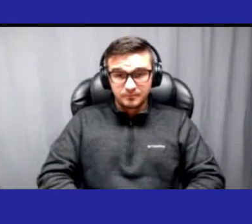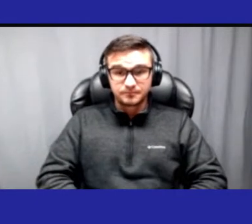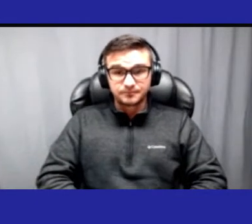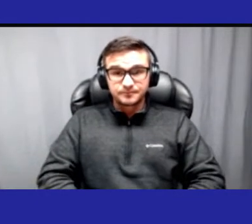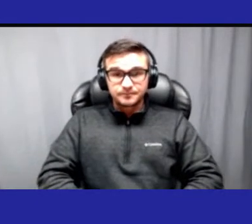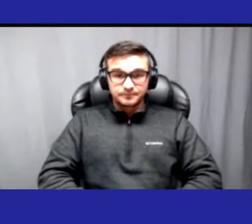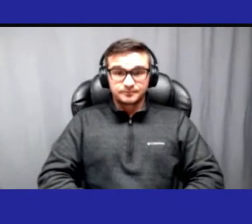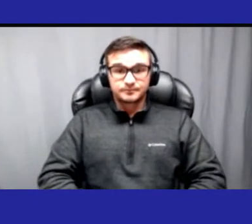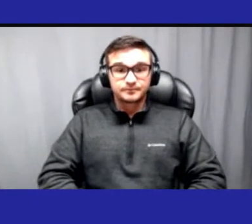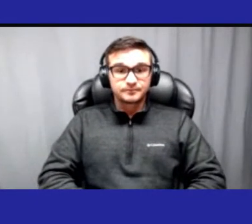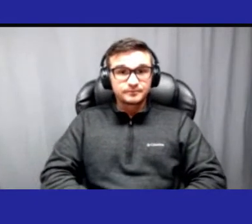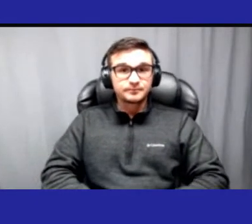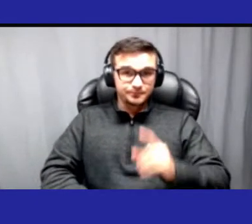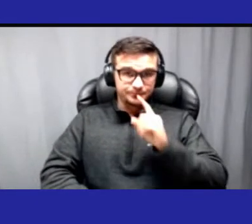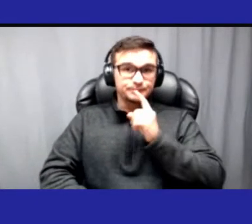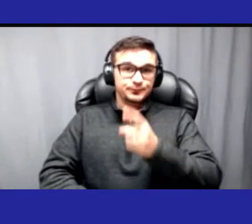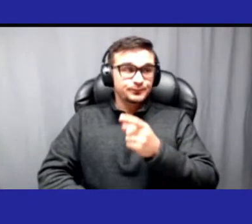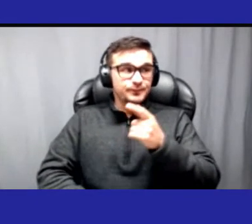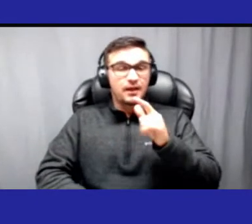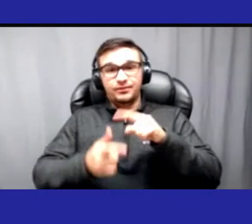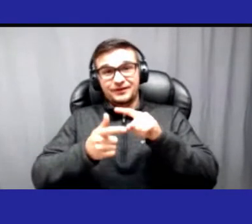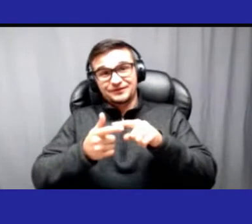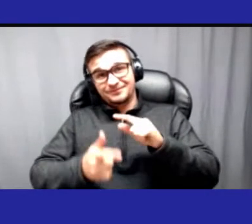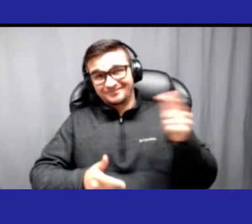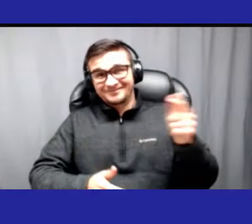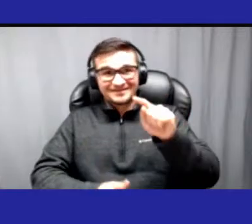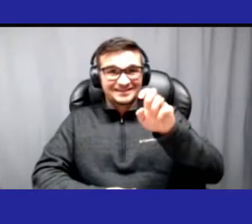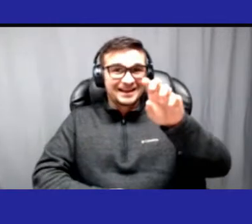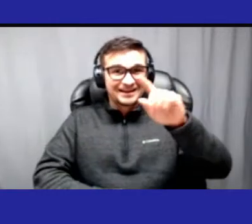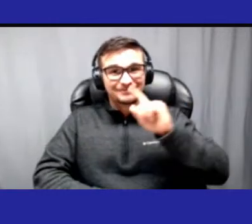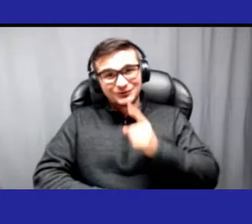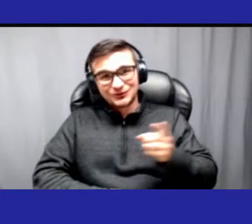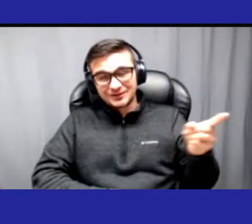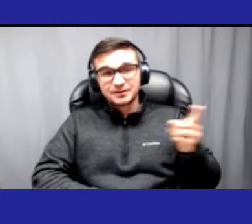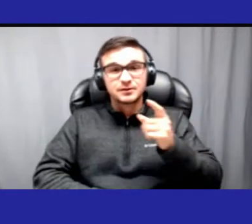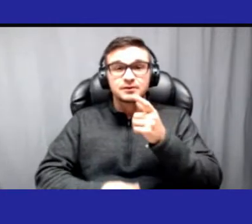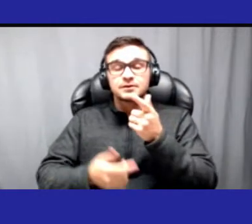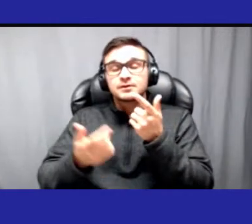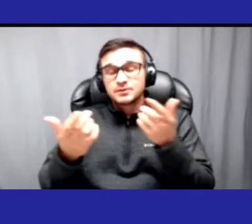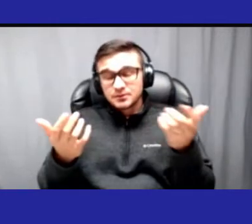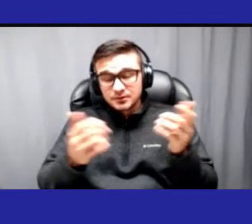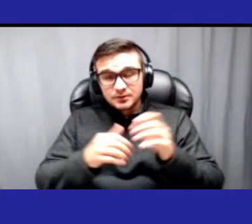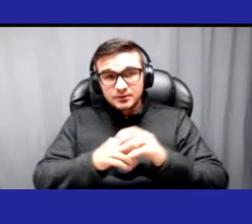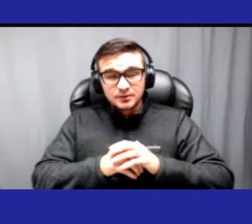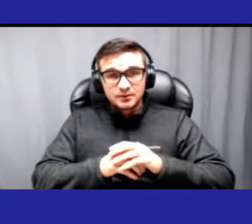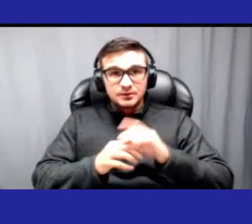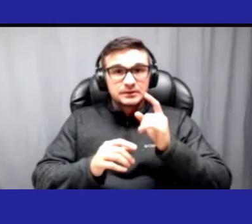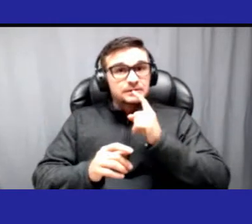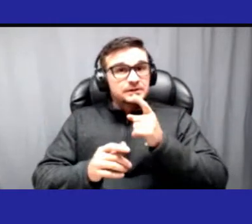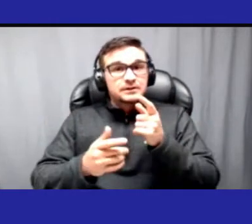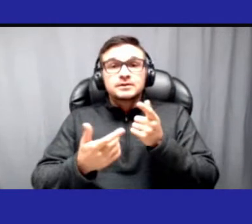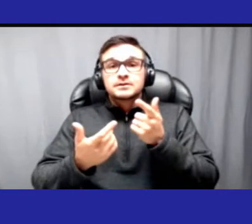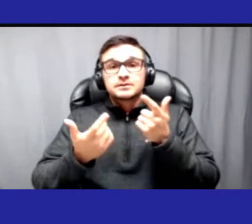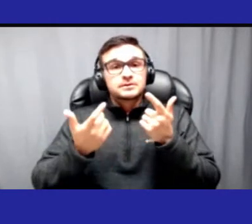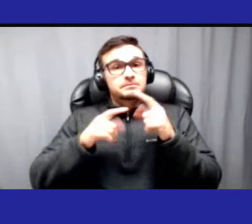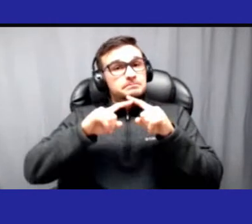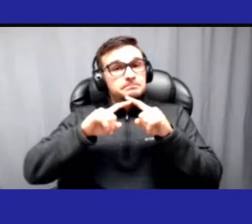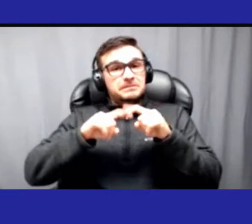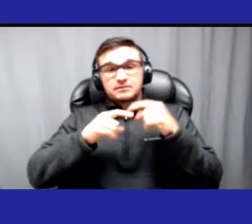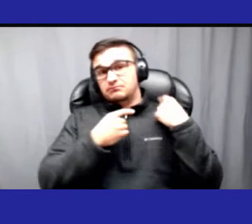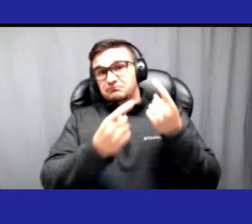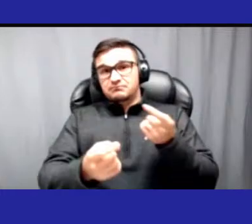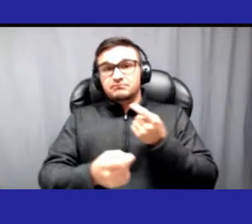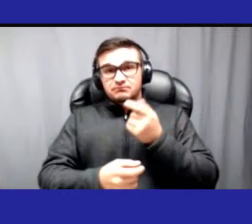few things to add as well. So as sort of our either end of the spectrum so far from our experience in the last few years, a